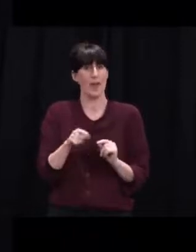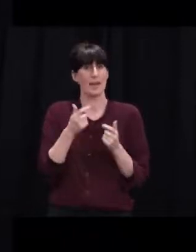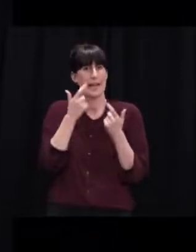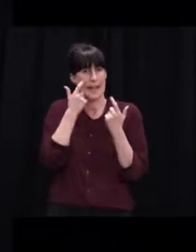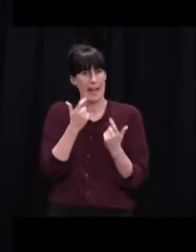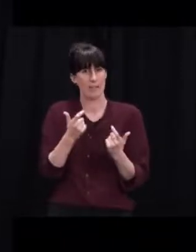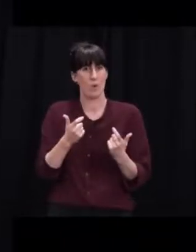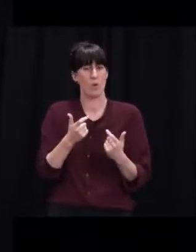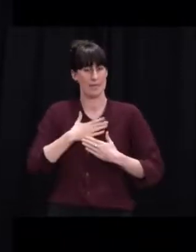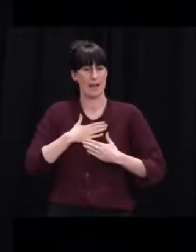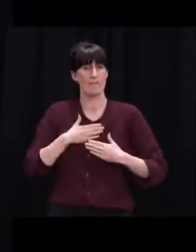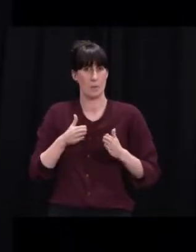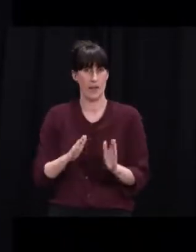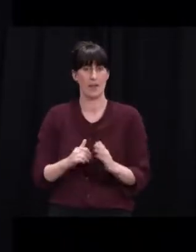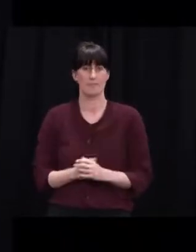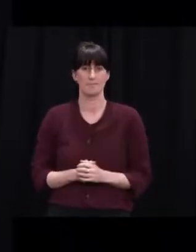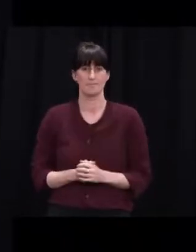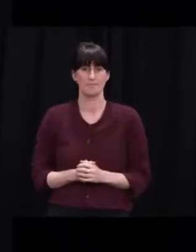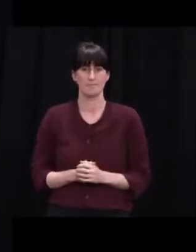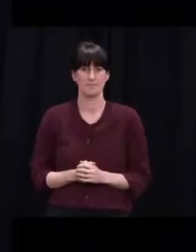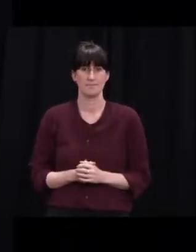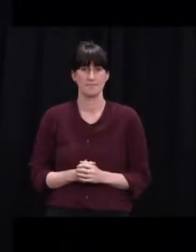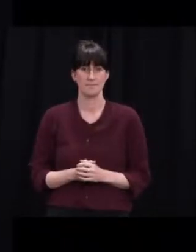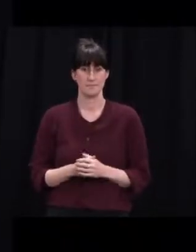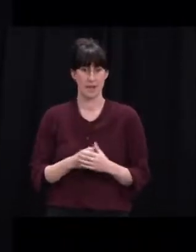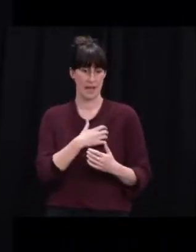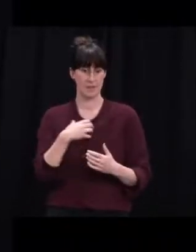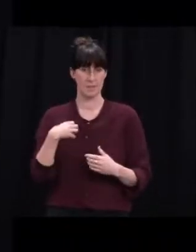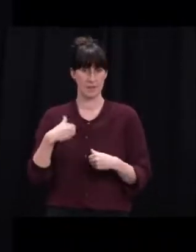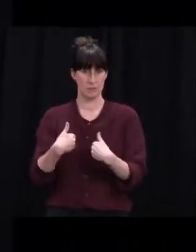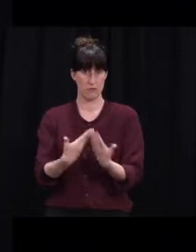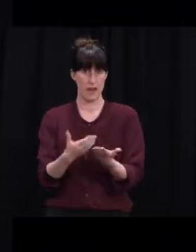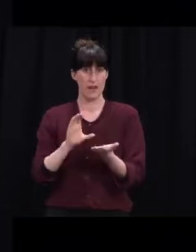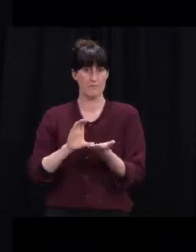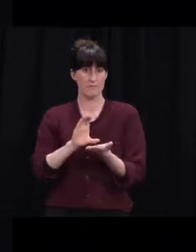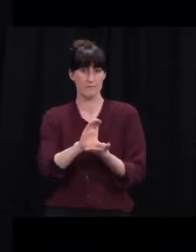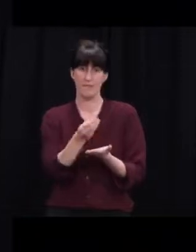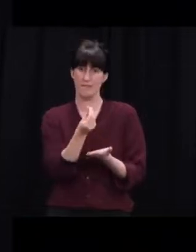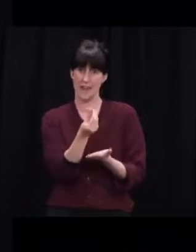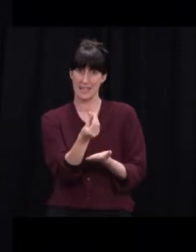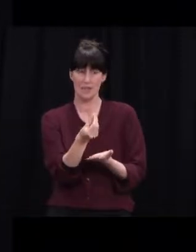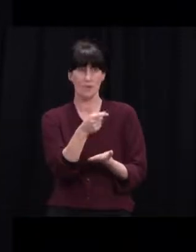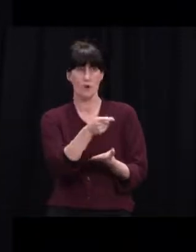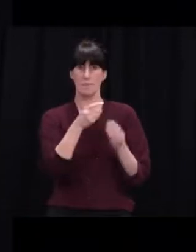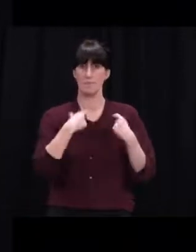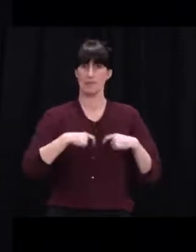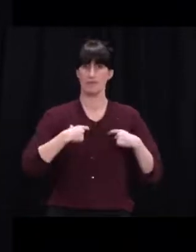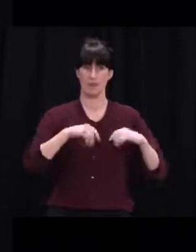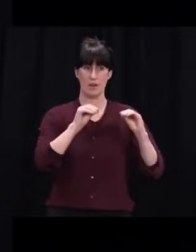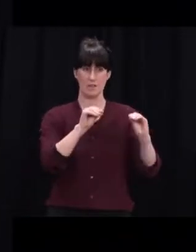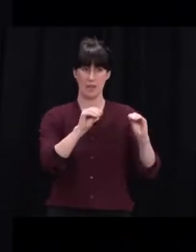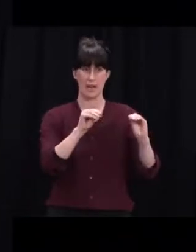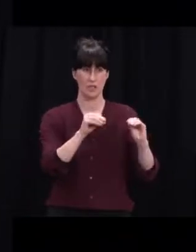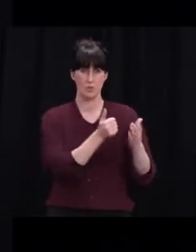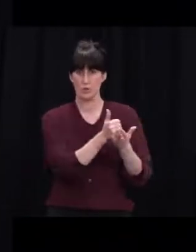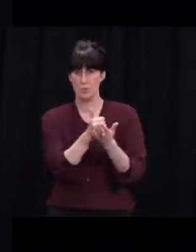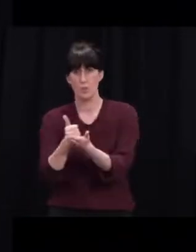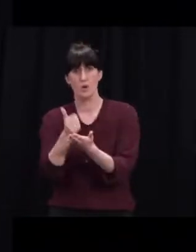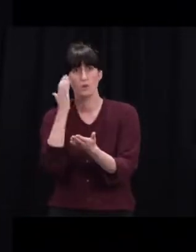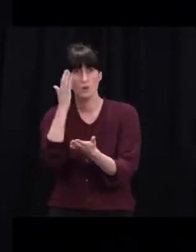of material to send out to students. Thank you for doing that, and thank you for doing it so carefully and safely. We've made